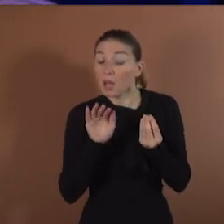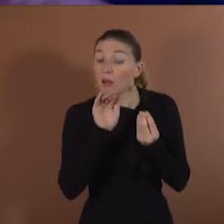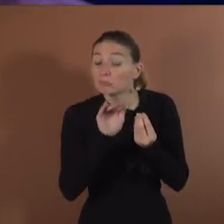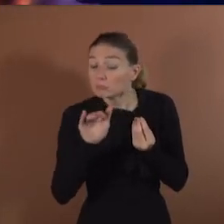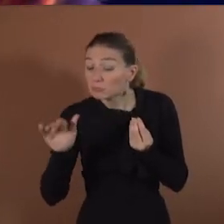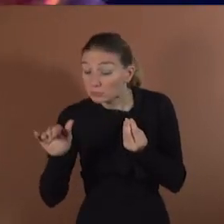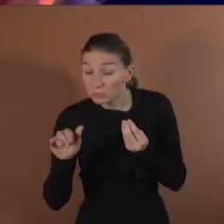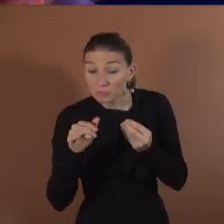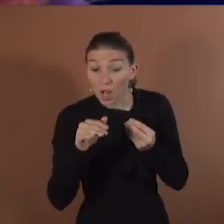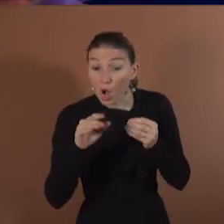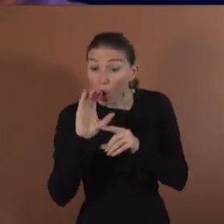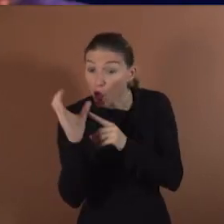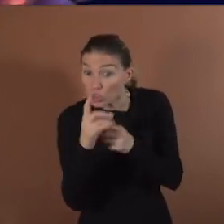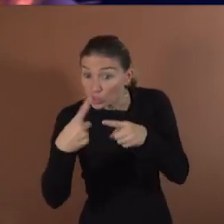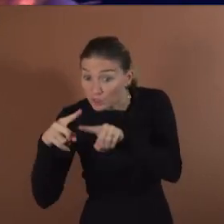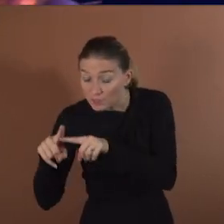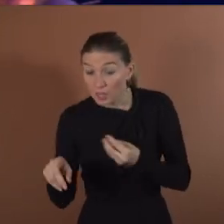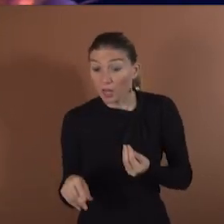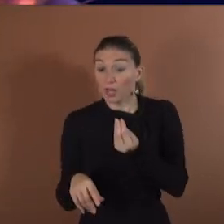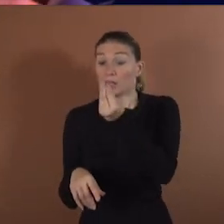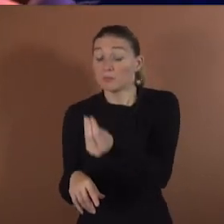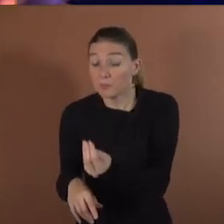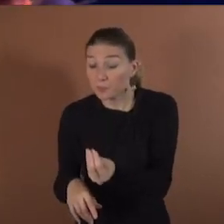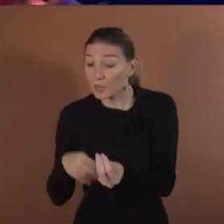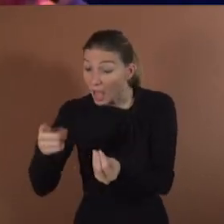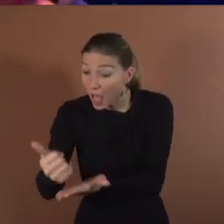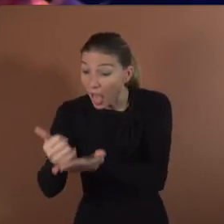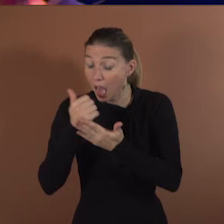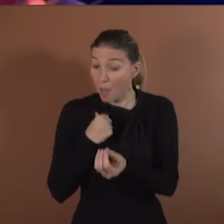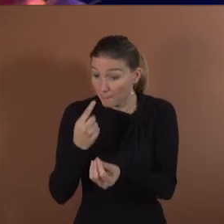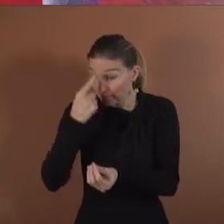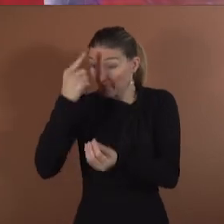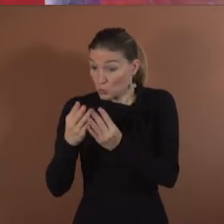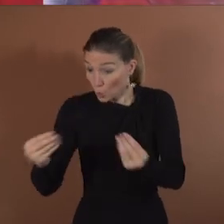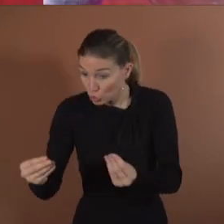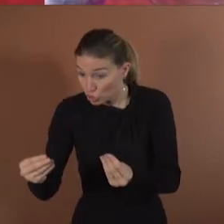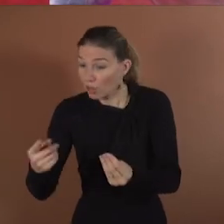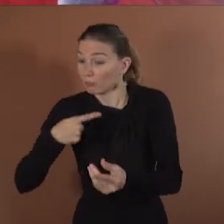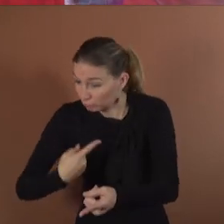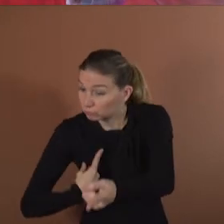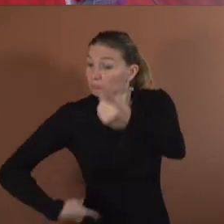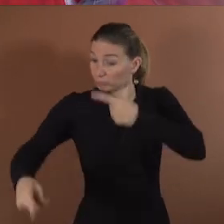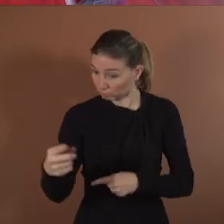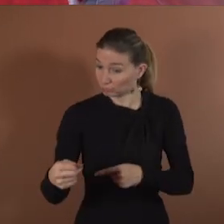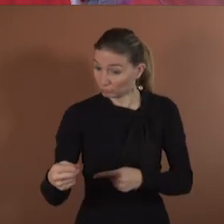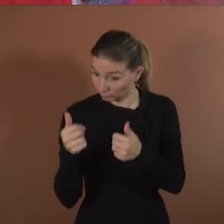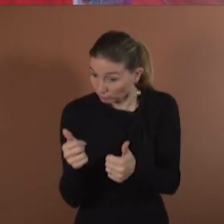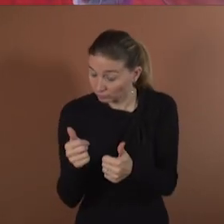say, if you help me to come up with some ideas for this problem, I'll do the same for you next time. And I